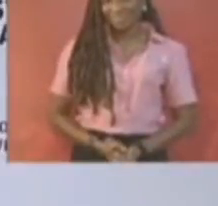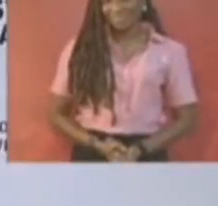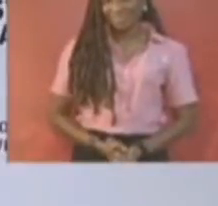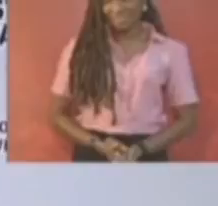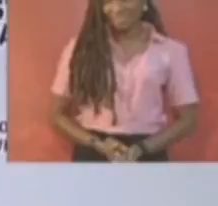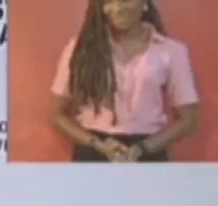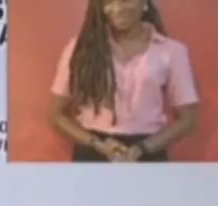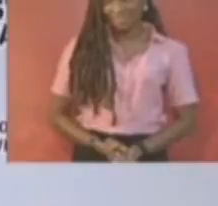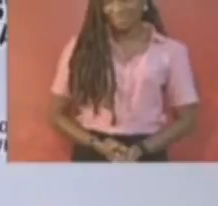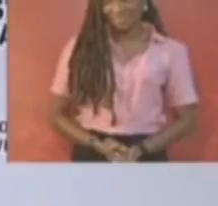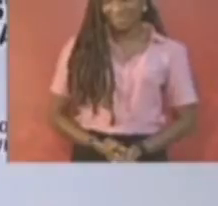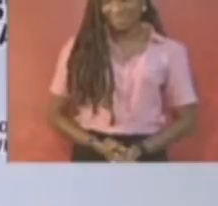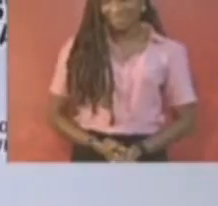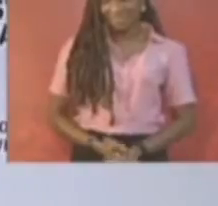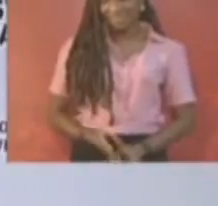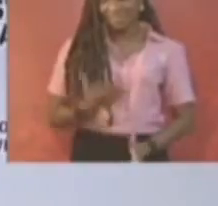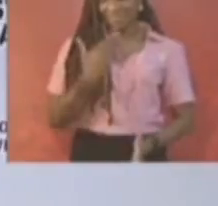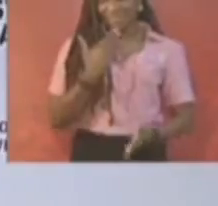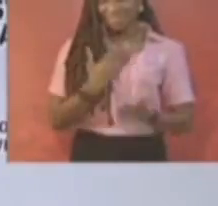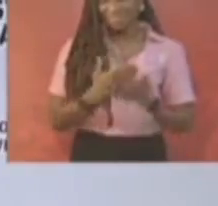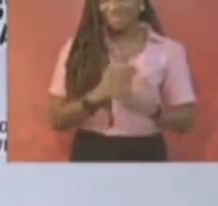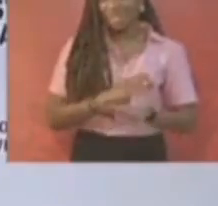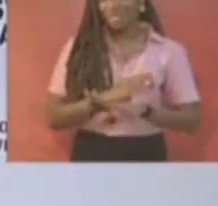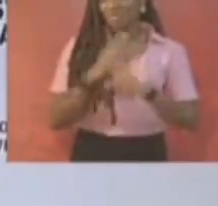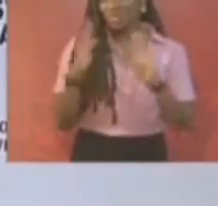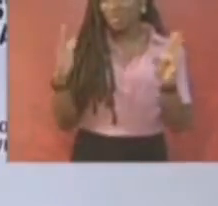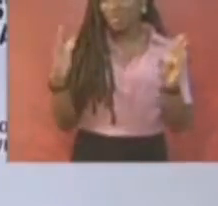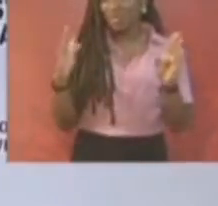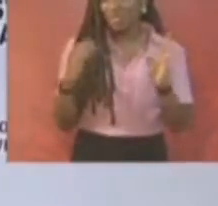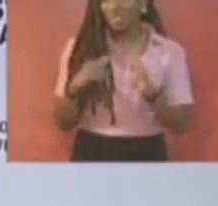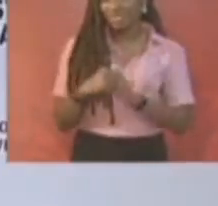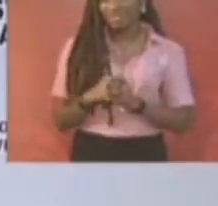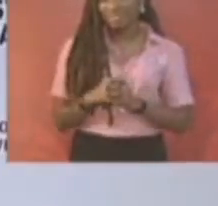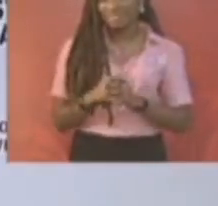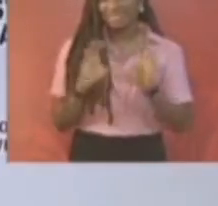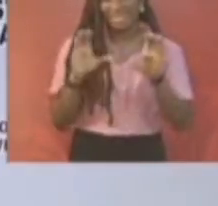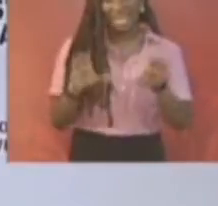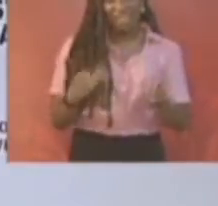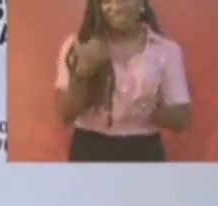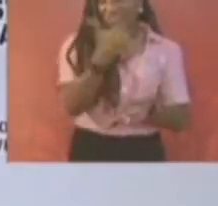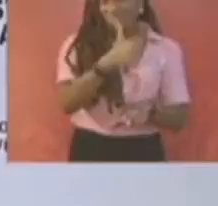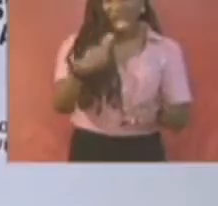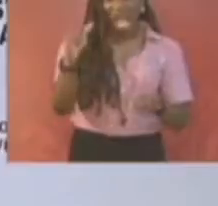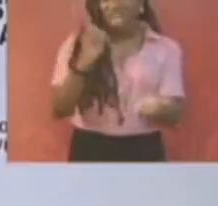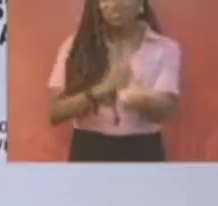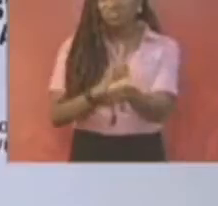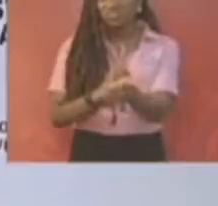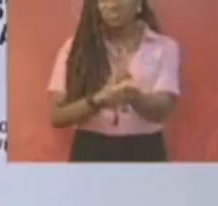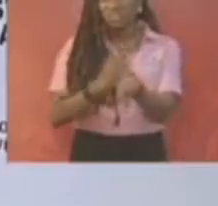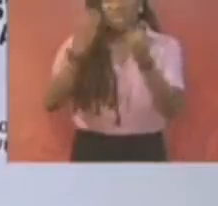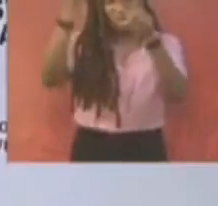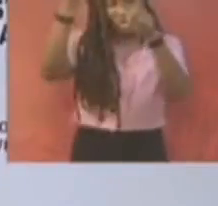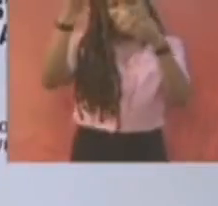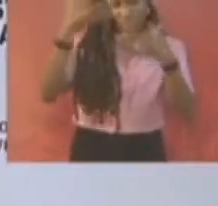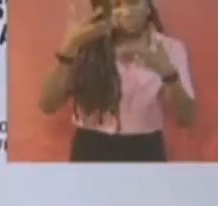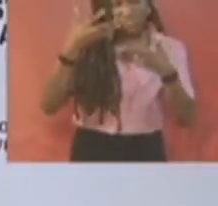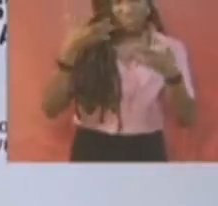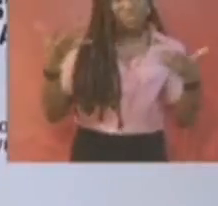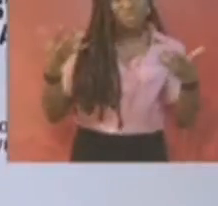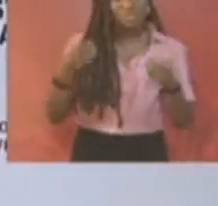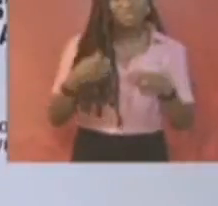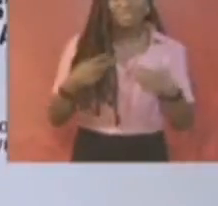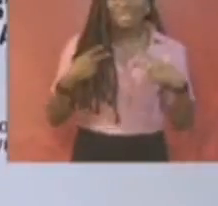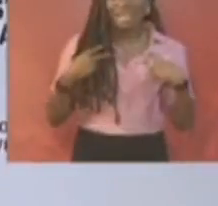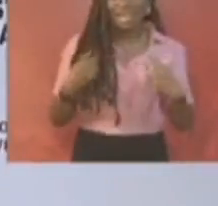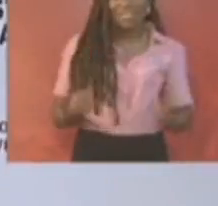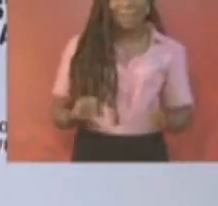Thanks, Captain. Morning again. Kim Bojram again. For either of the mental health experts, there's a huge amount of pressure